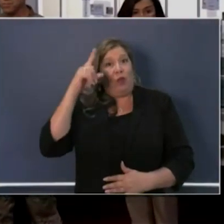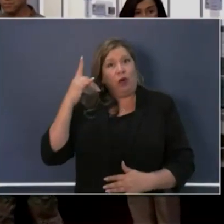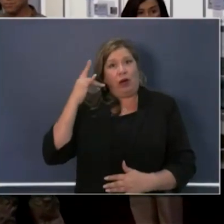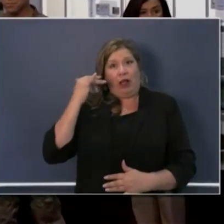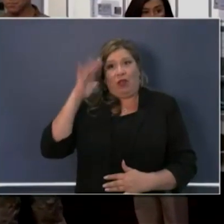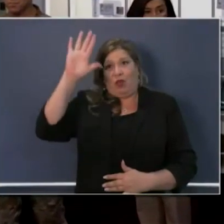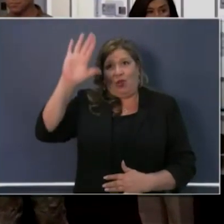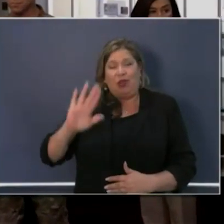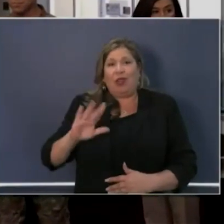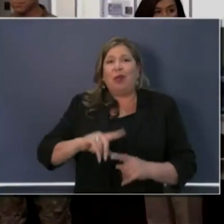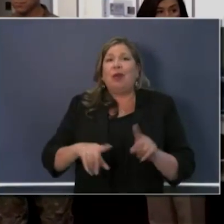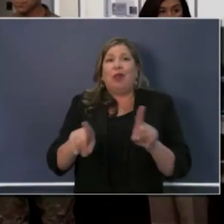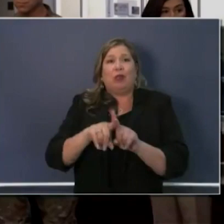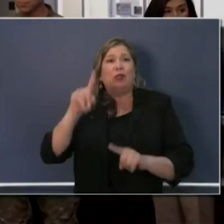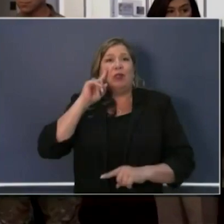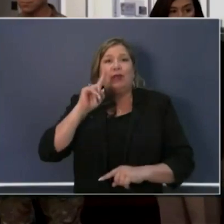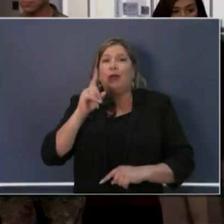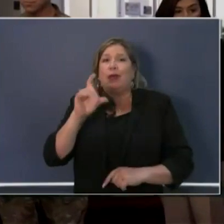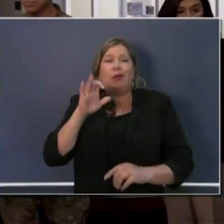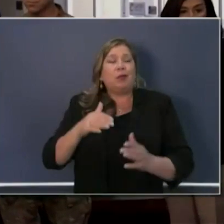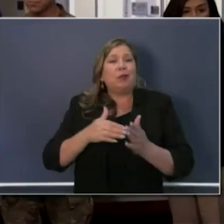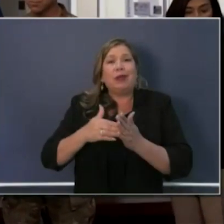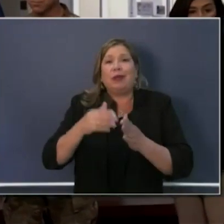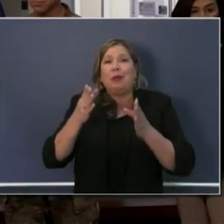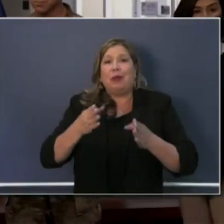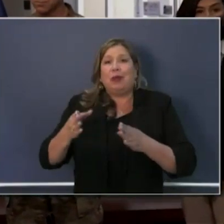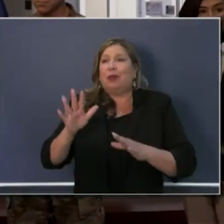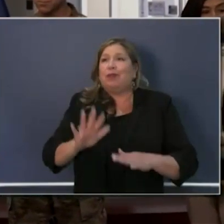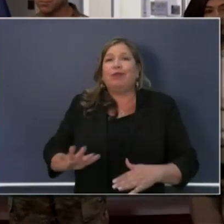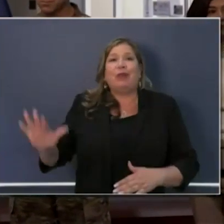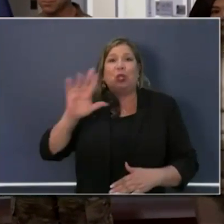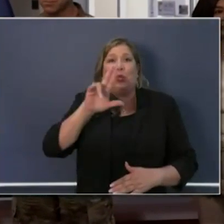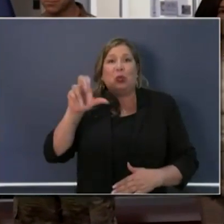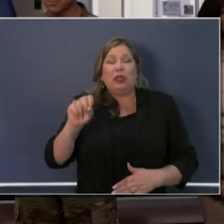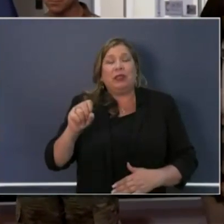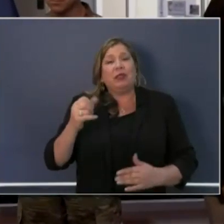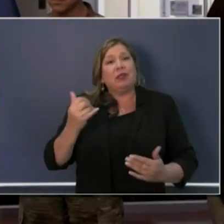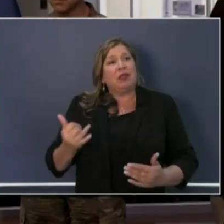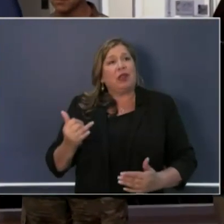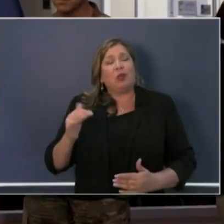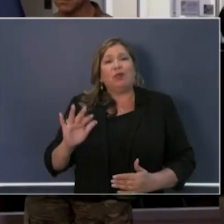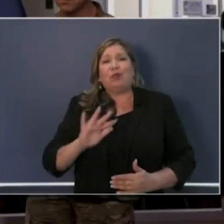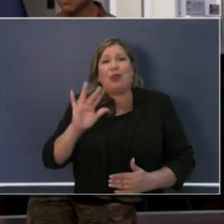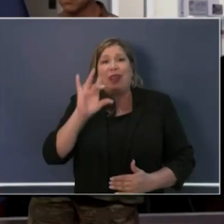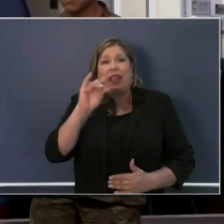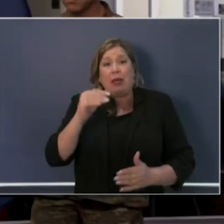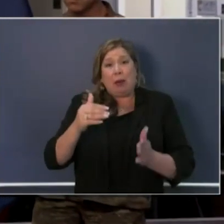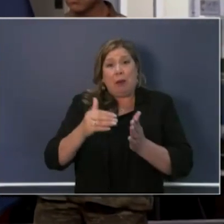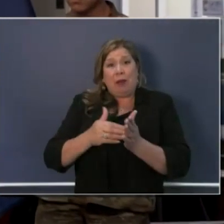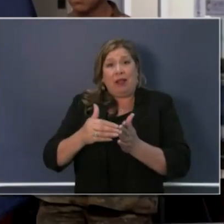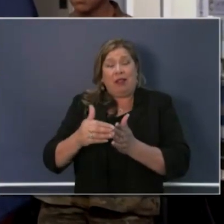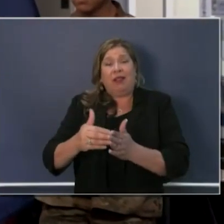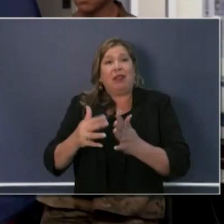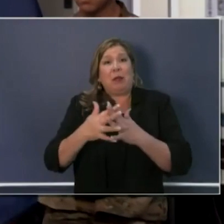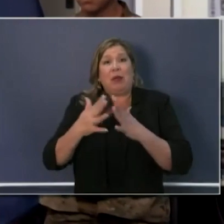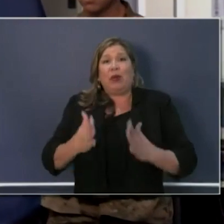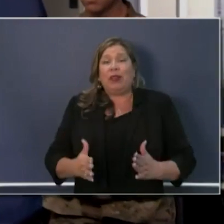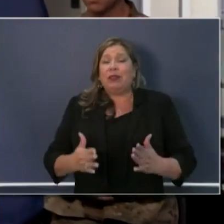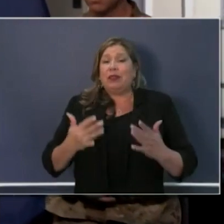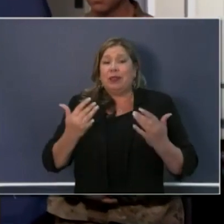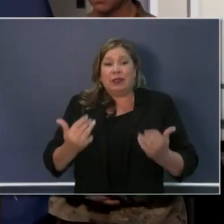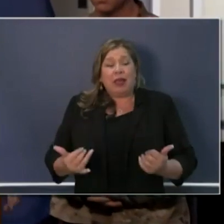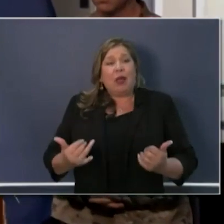of people all across the United States. Now, roughly estimated 80 million Americans now living under